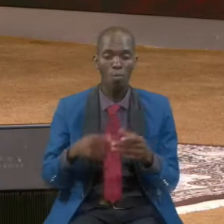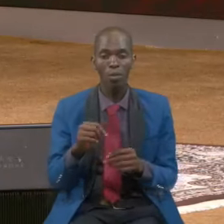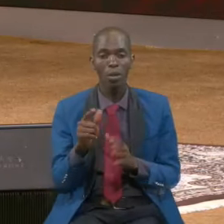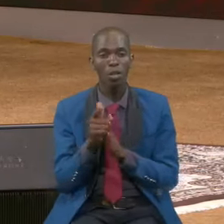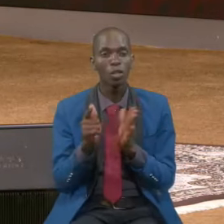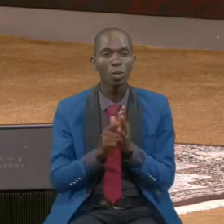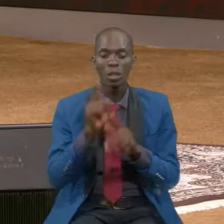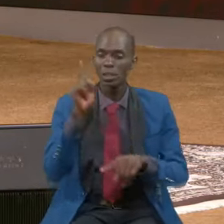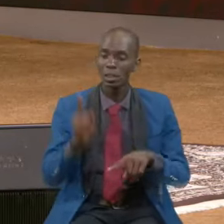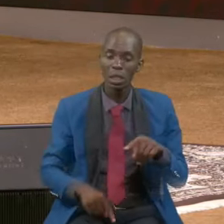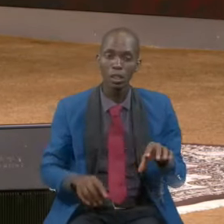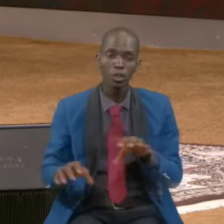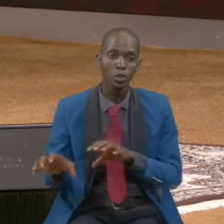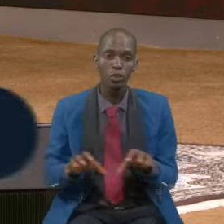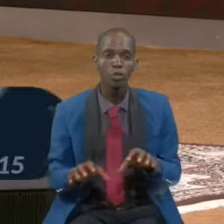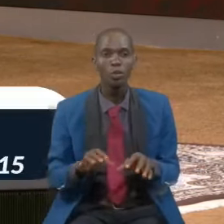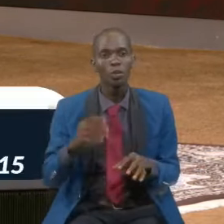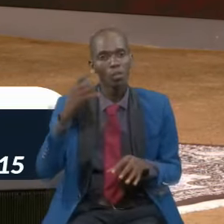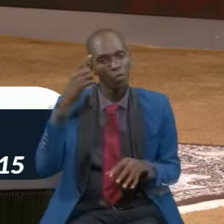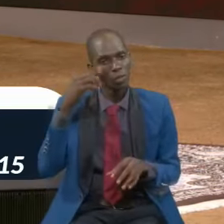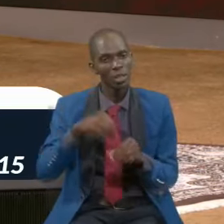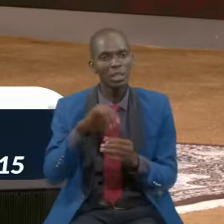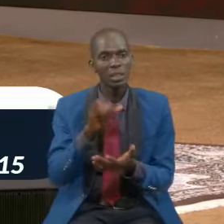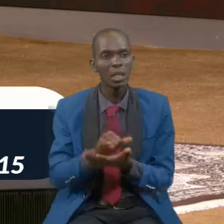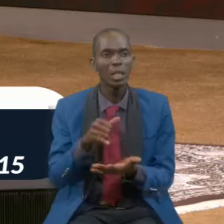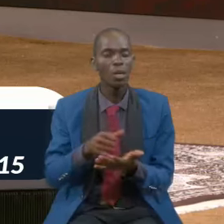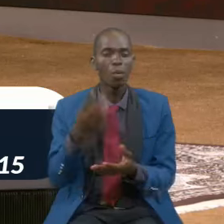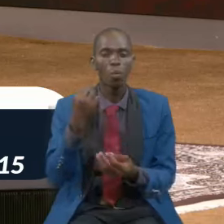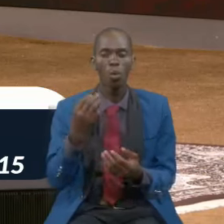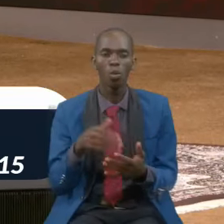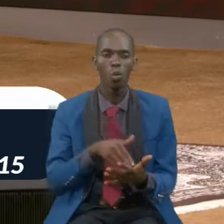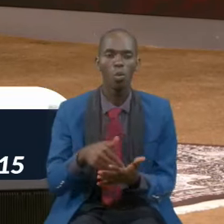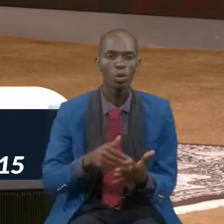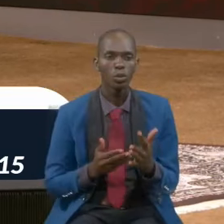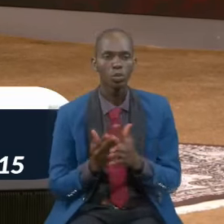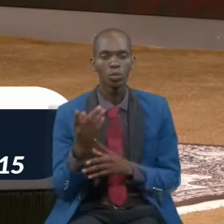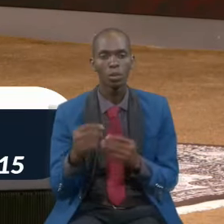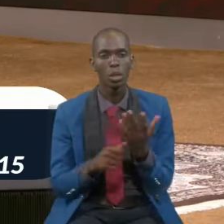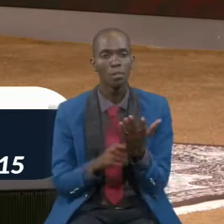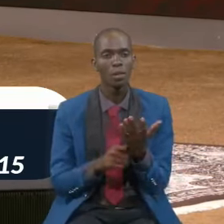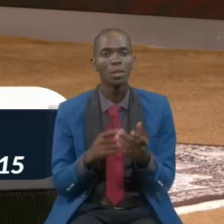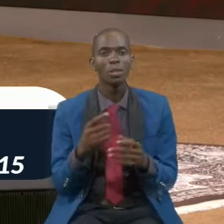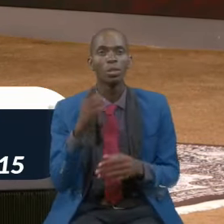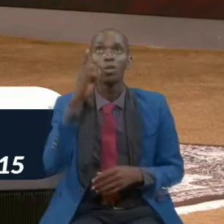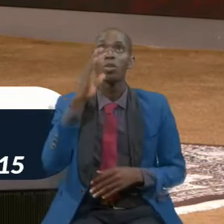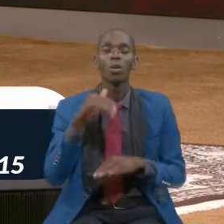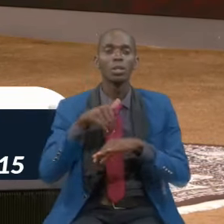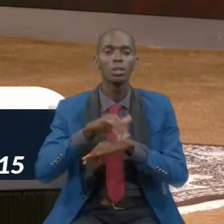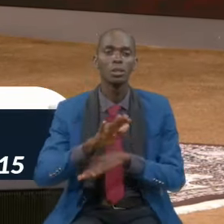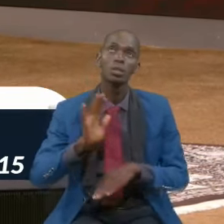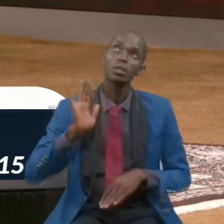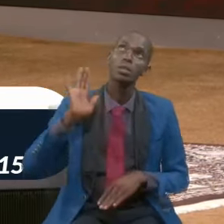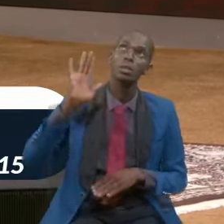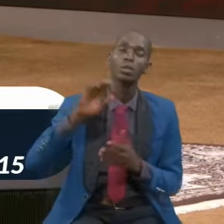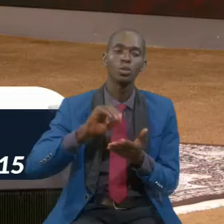in that it was weak through the flesh, God, sending his own son in